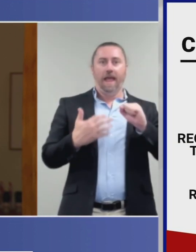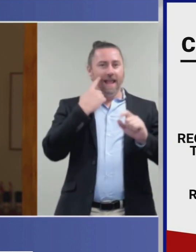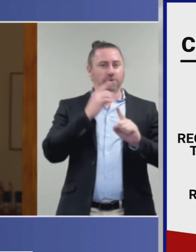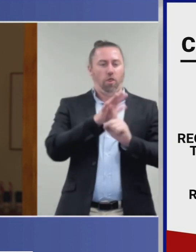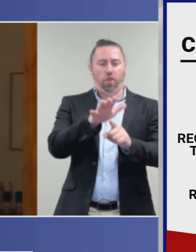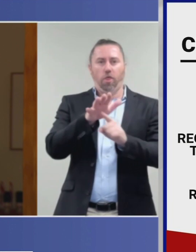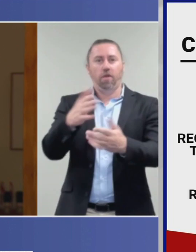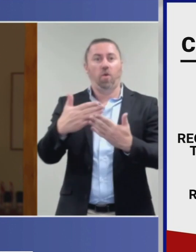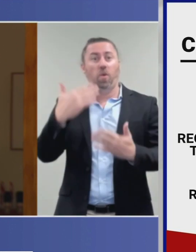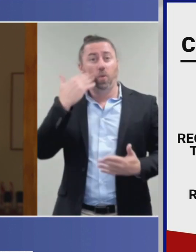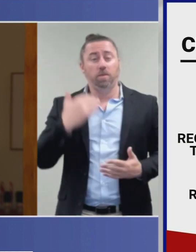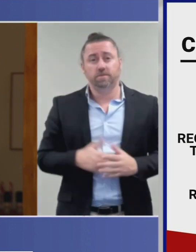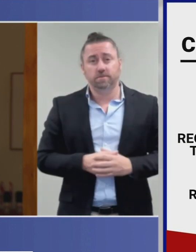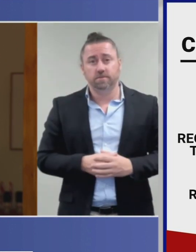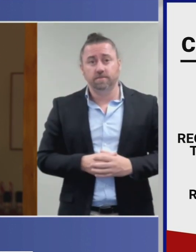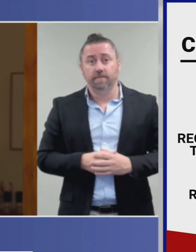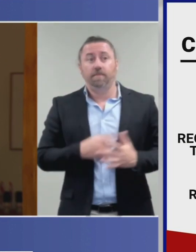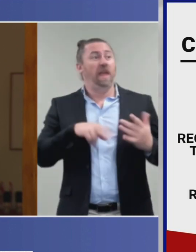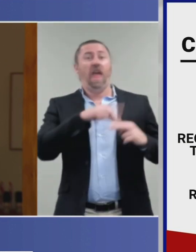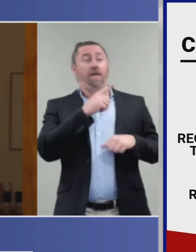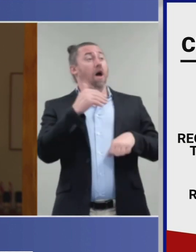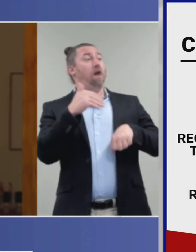the lack of accountability for behaviour,